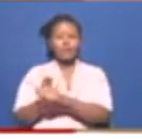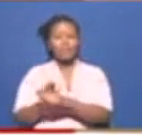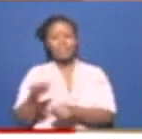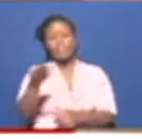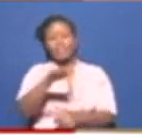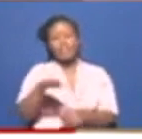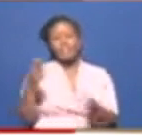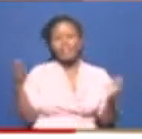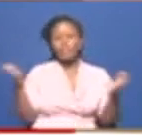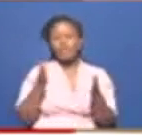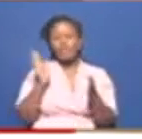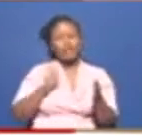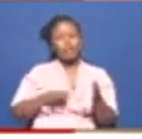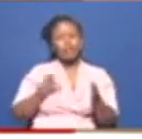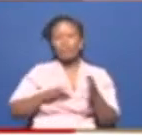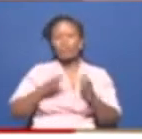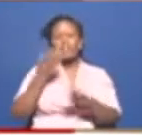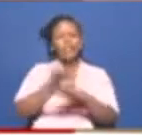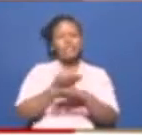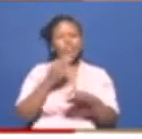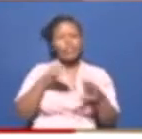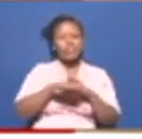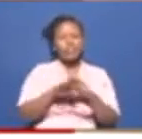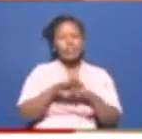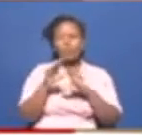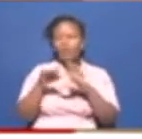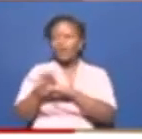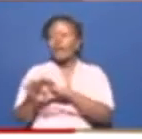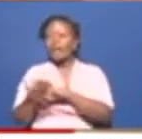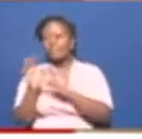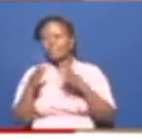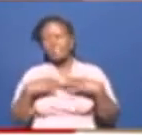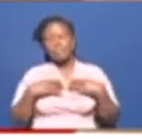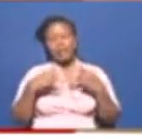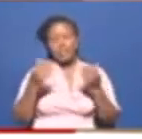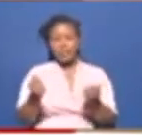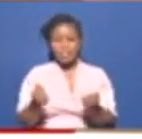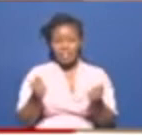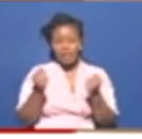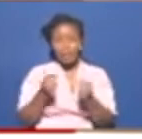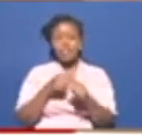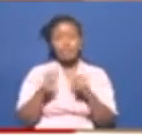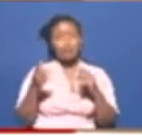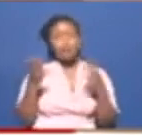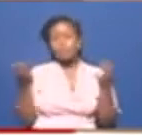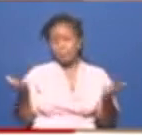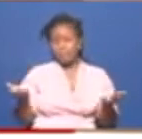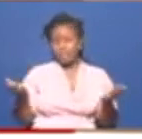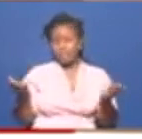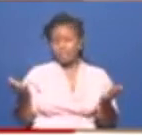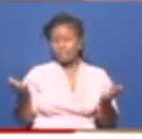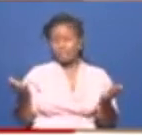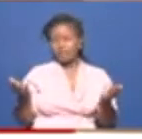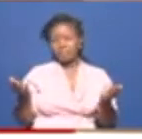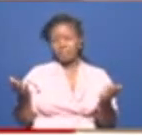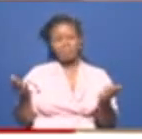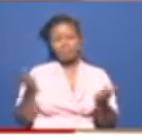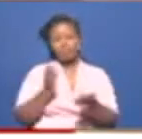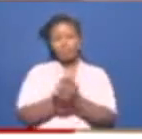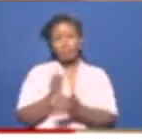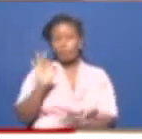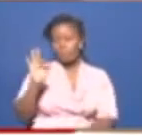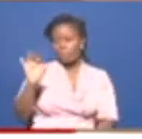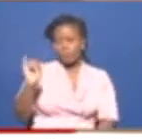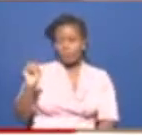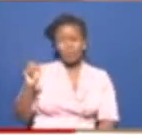properly access proper healthcare services. Mm-hmm. But again, yes, on that. But again, fistula happens to any